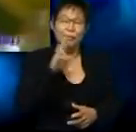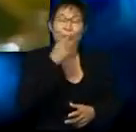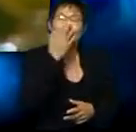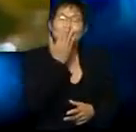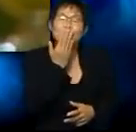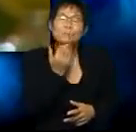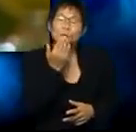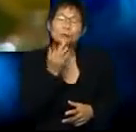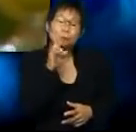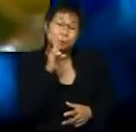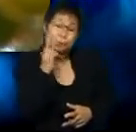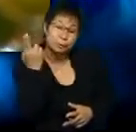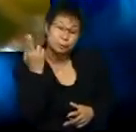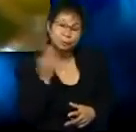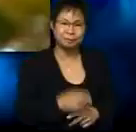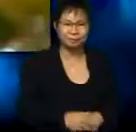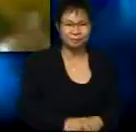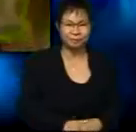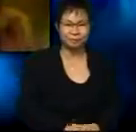sweet syrup,